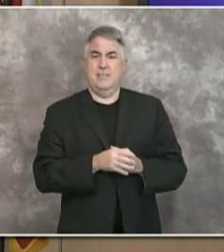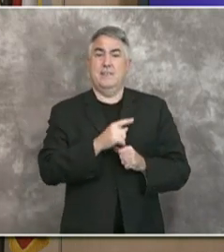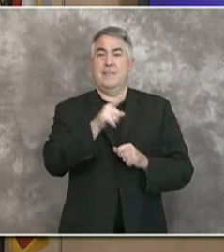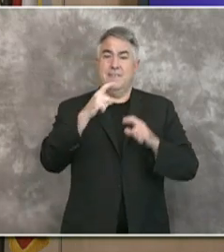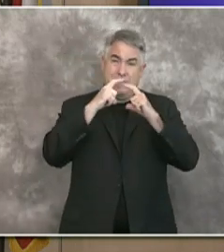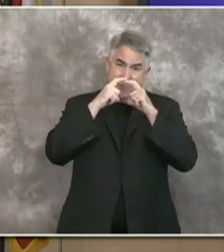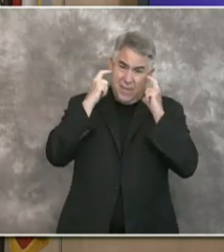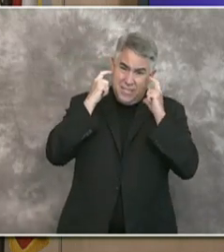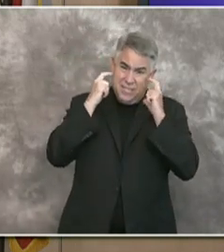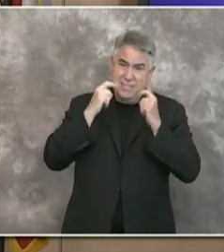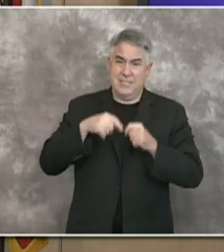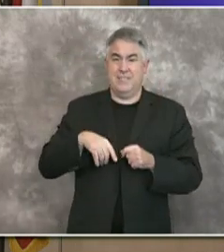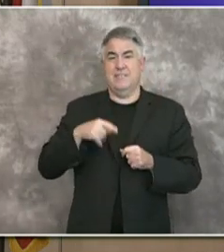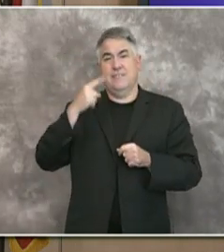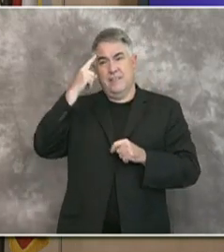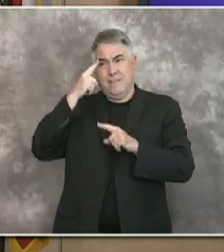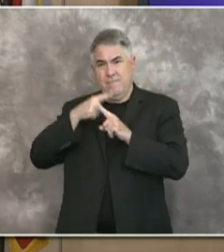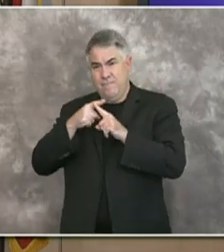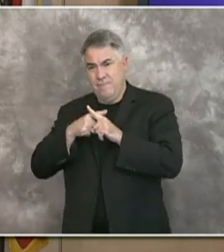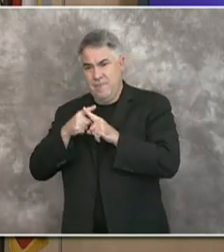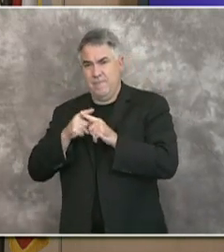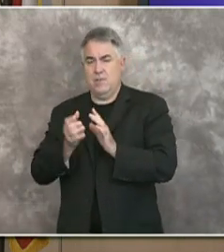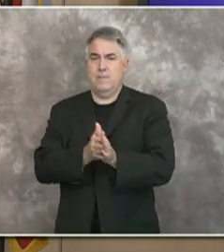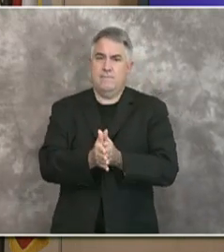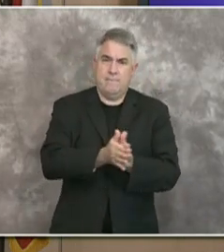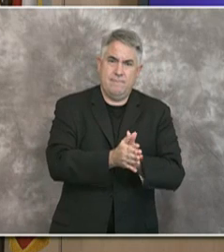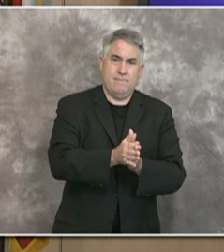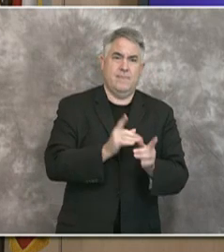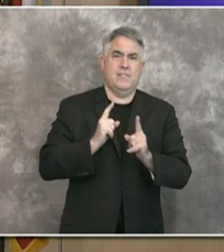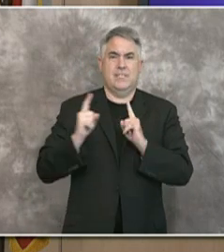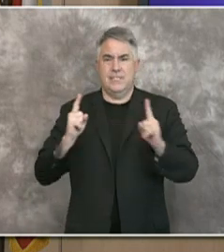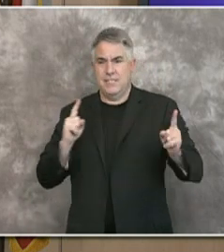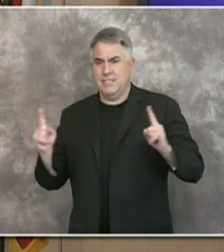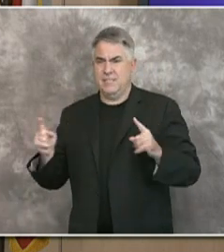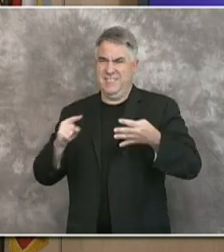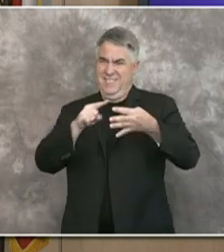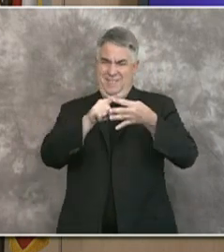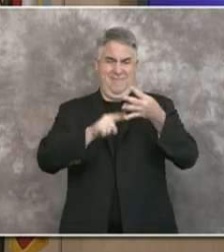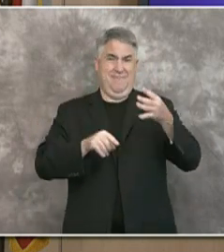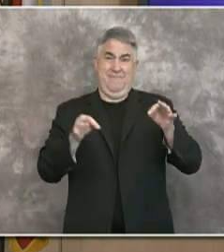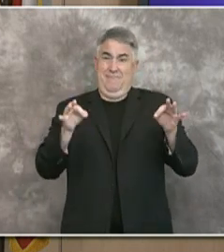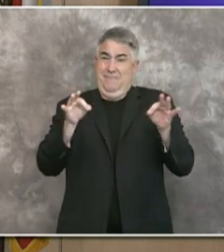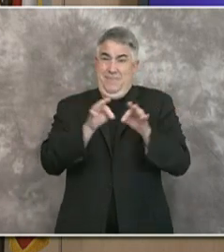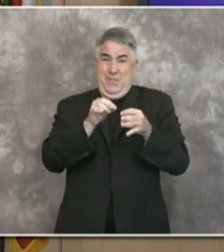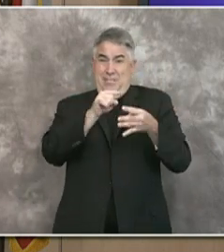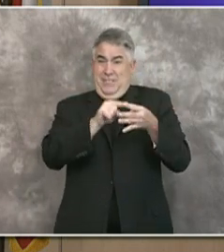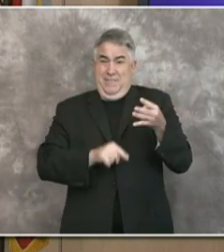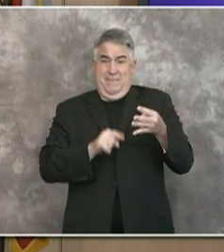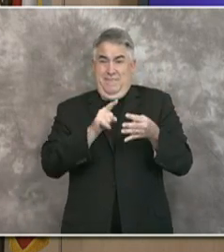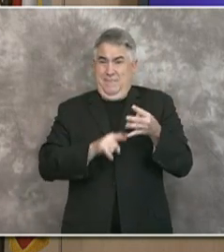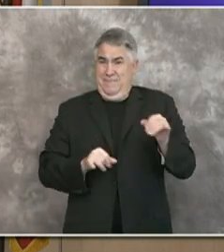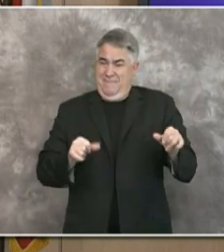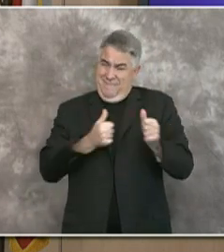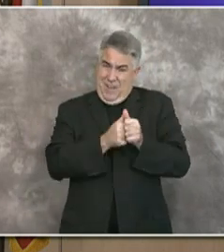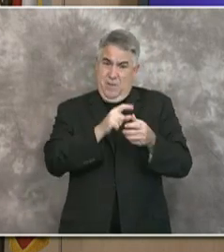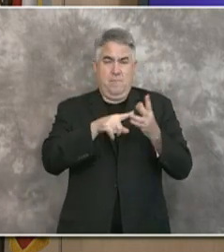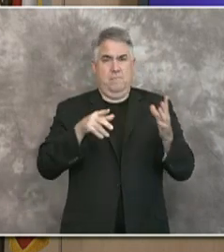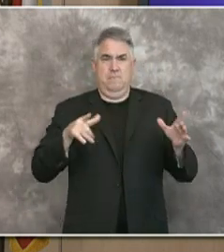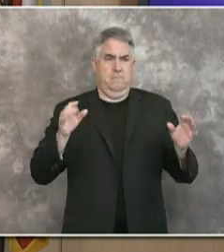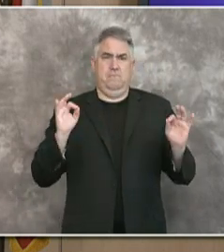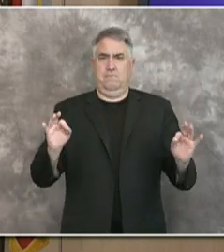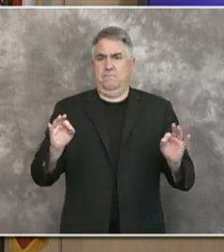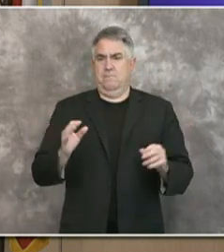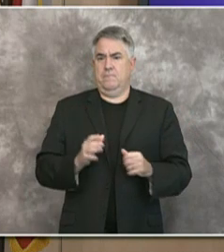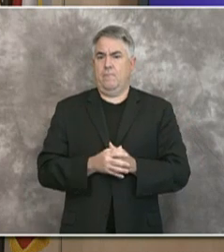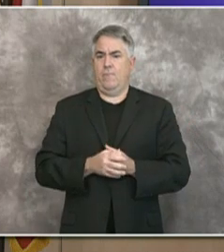hand washing, and physical distancing. Those are really the four corners of the things that we're asking everyone to adhere to as